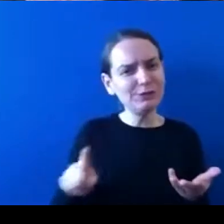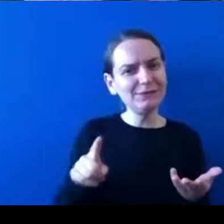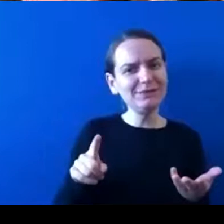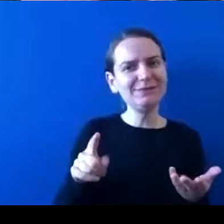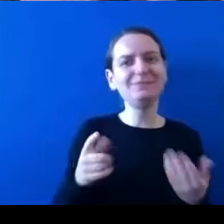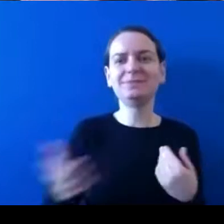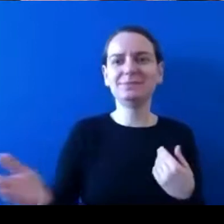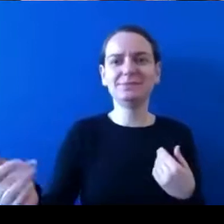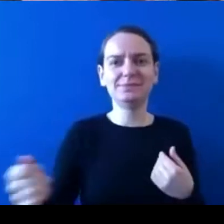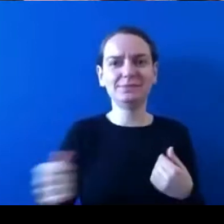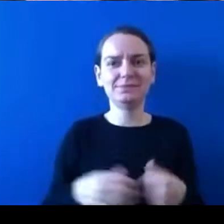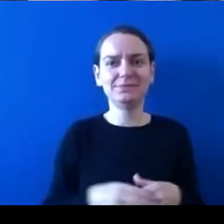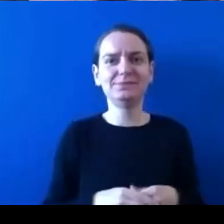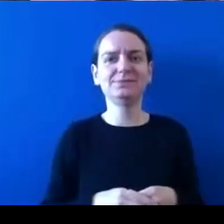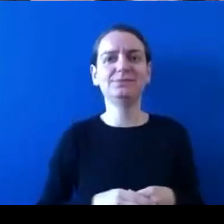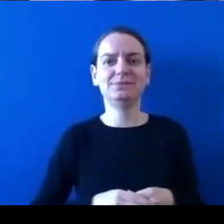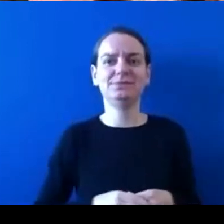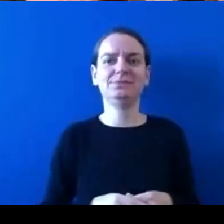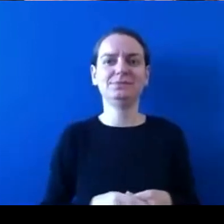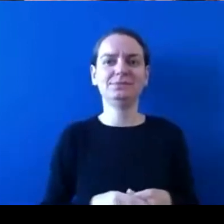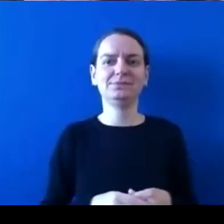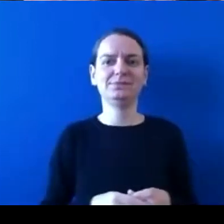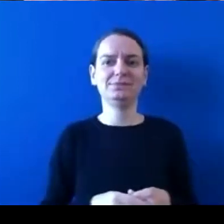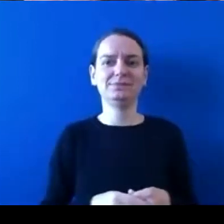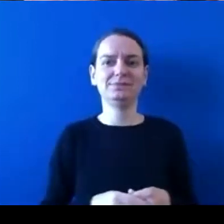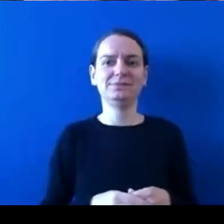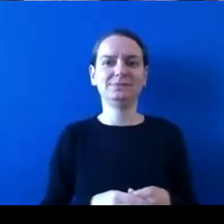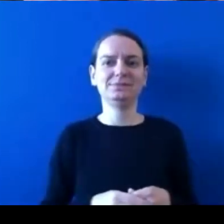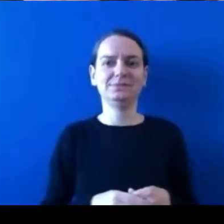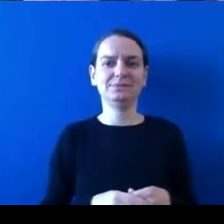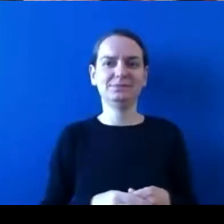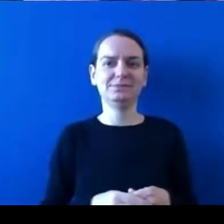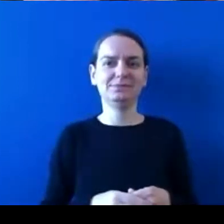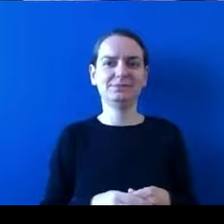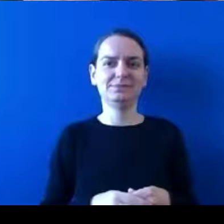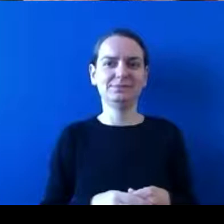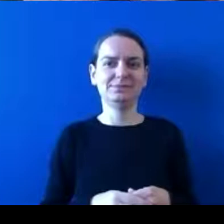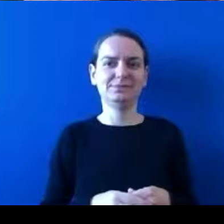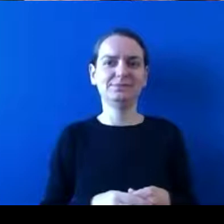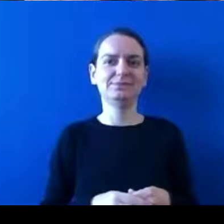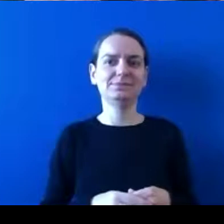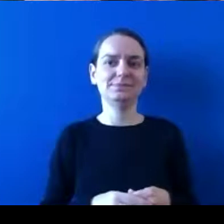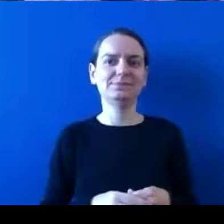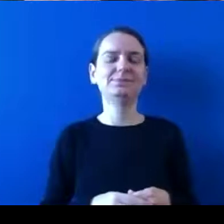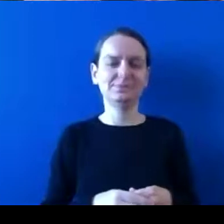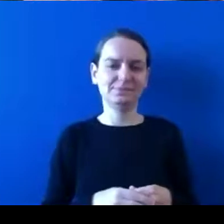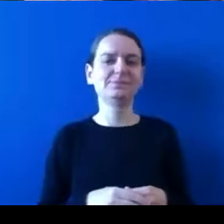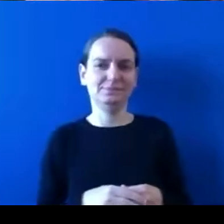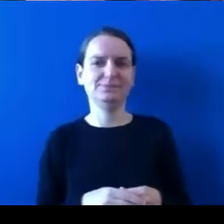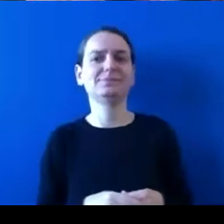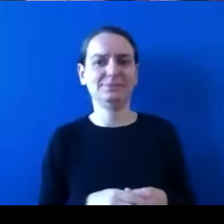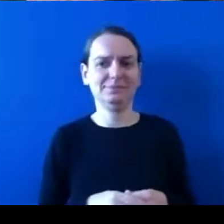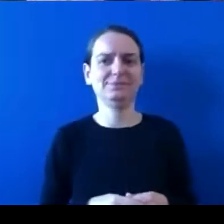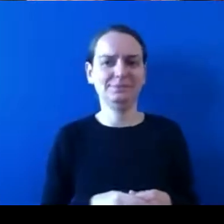am, and I know how to get home. So that's very important skill to learn. You